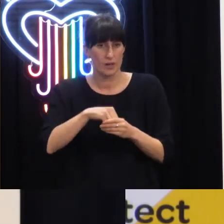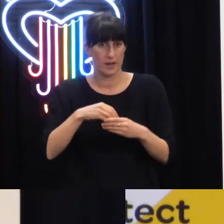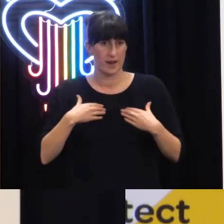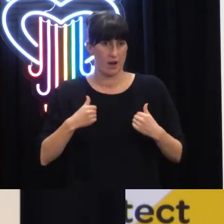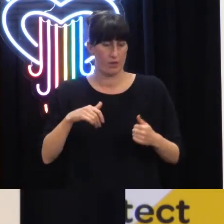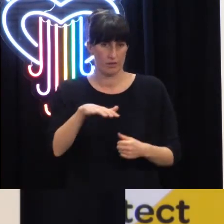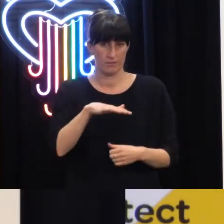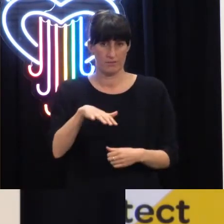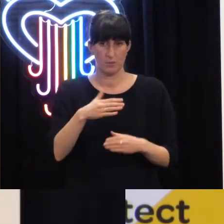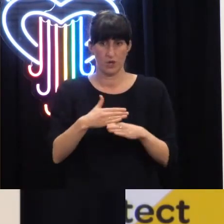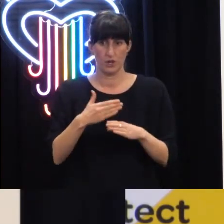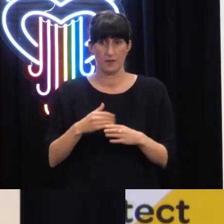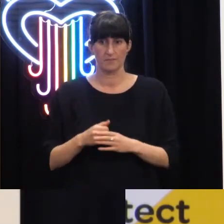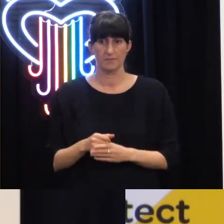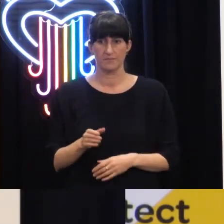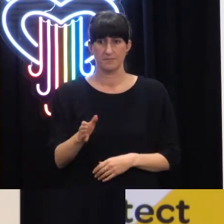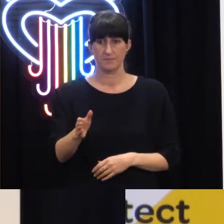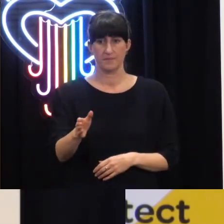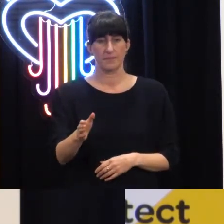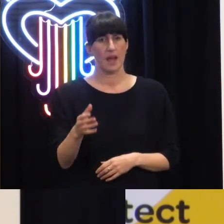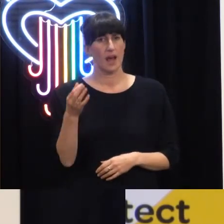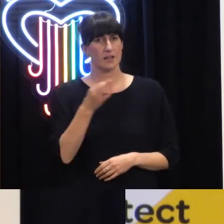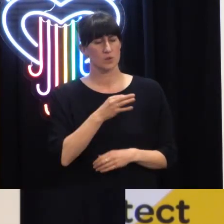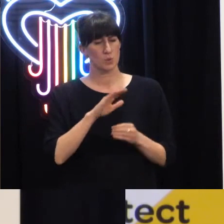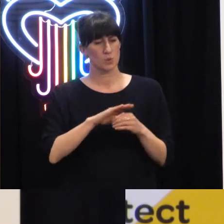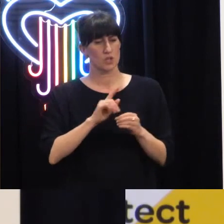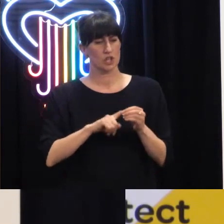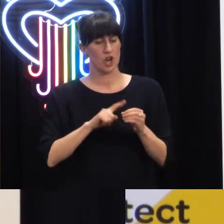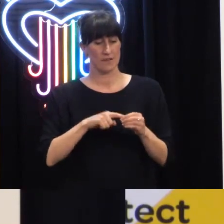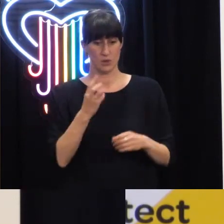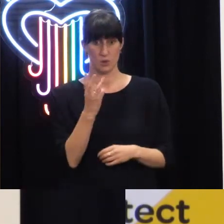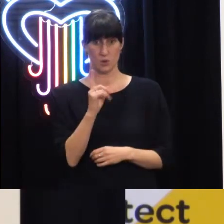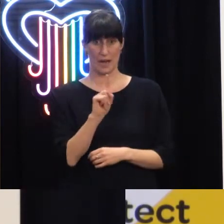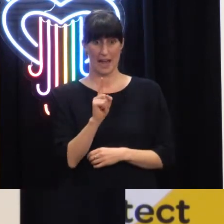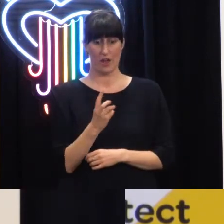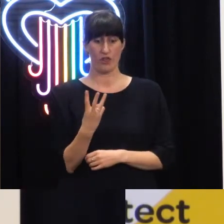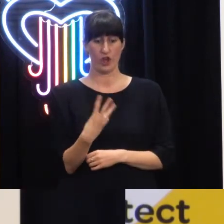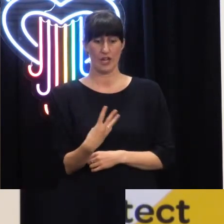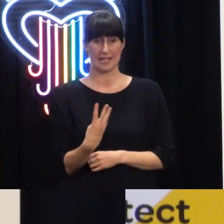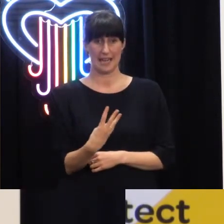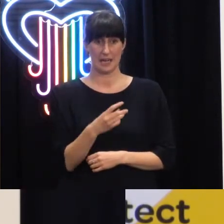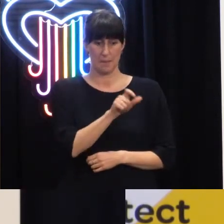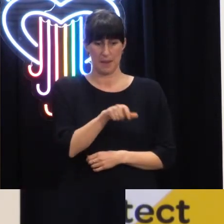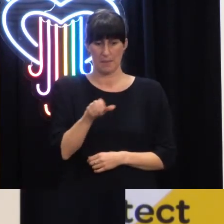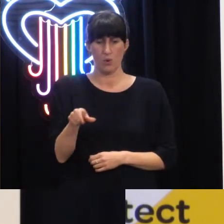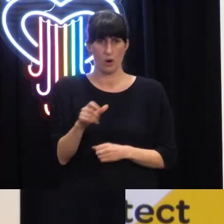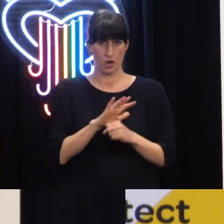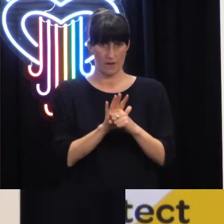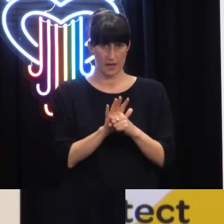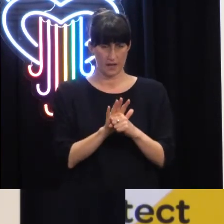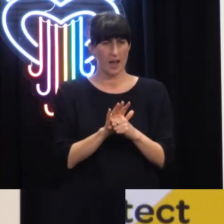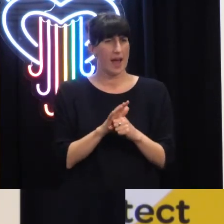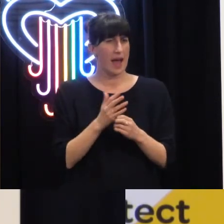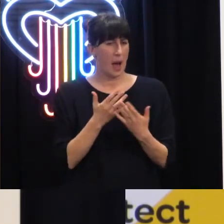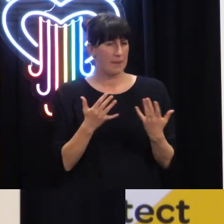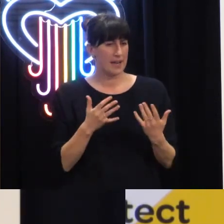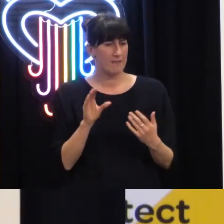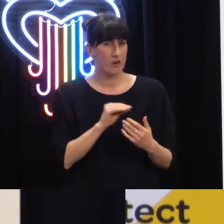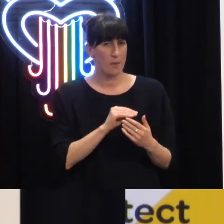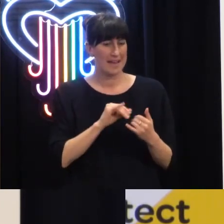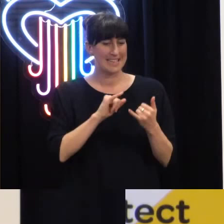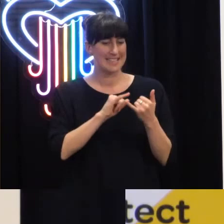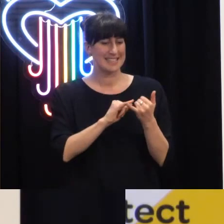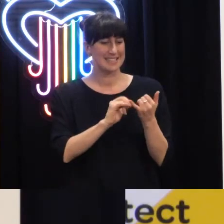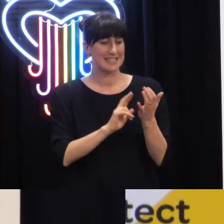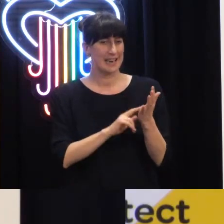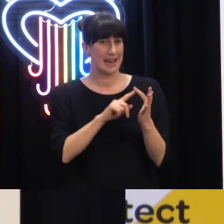today's 13 are from Snell's Beach, and also when is the driver going to be interviewed, and will you put up on